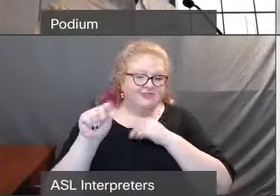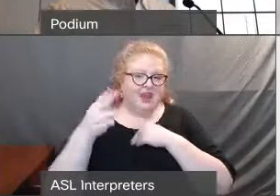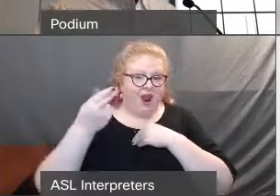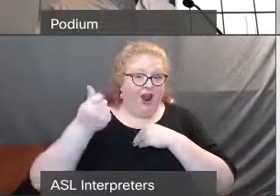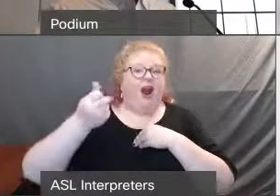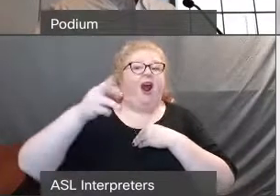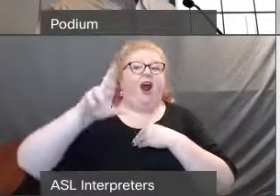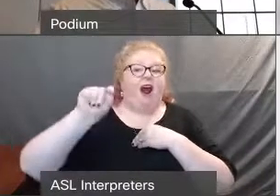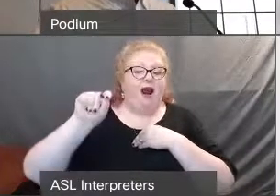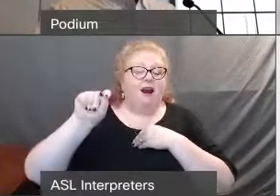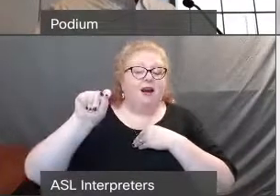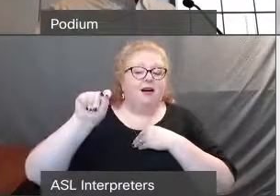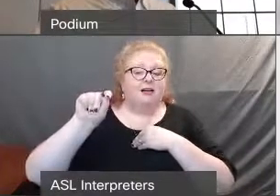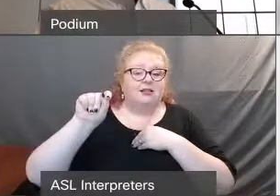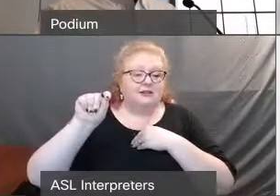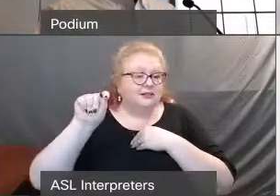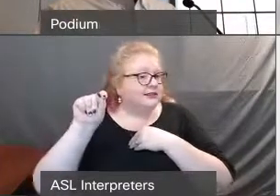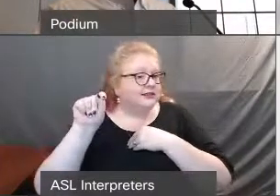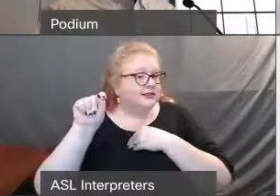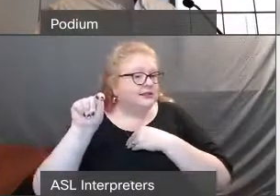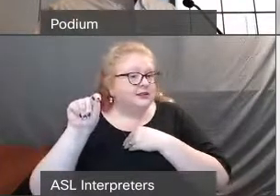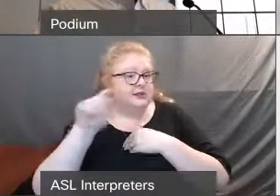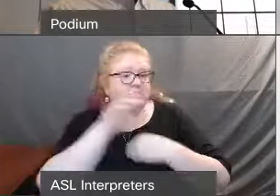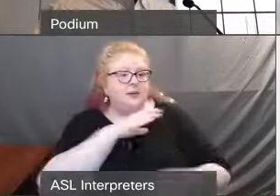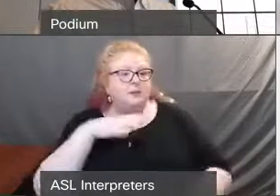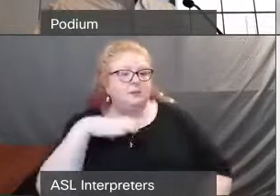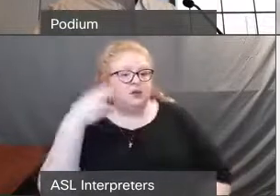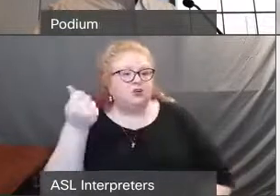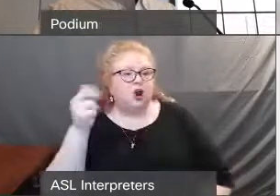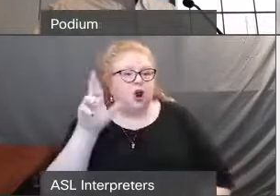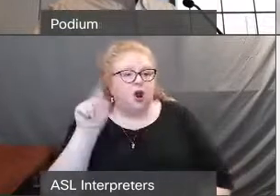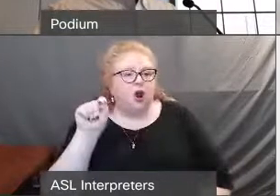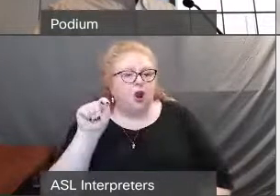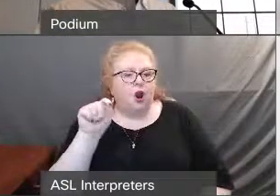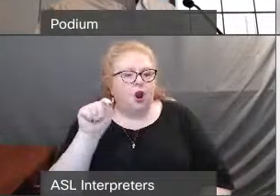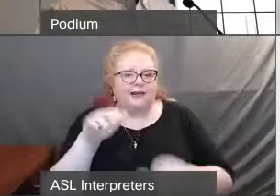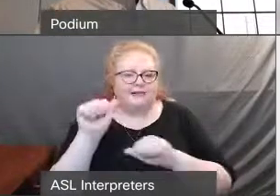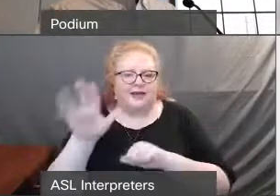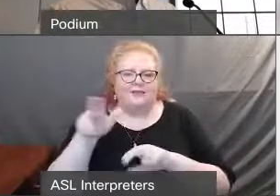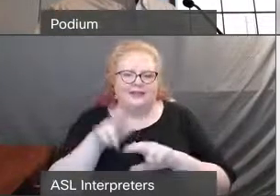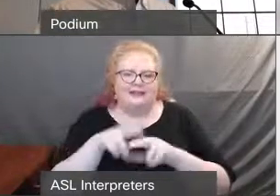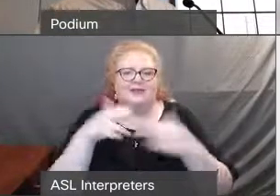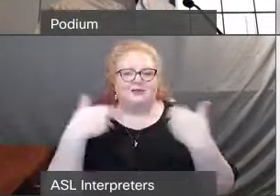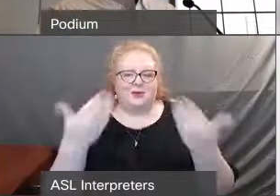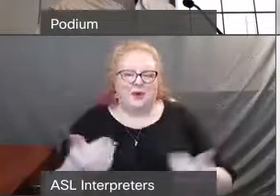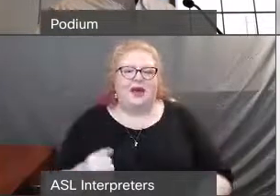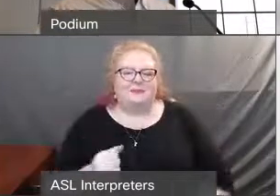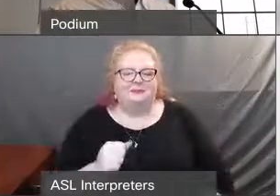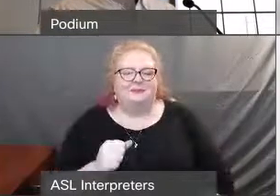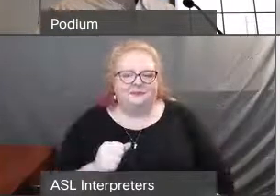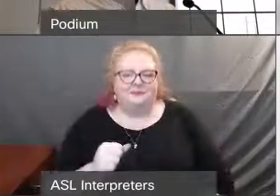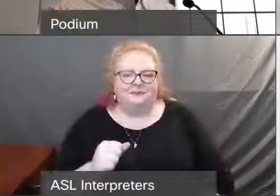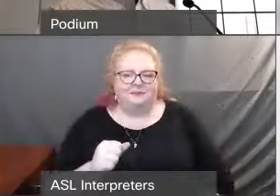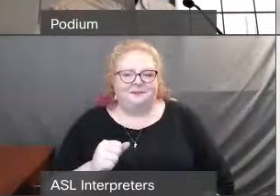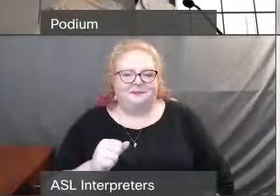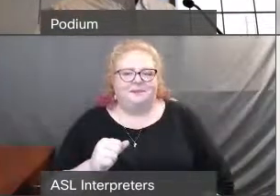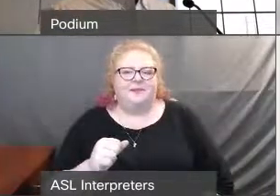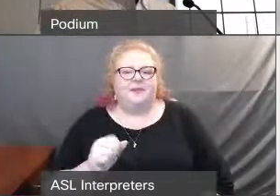Hart? Commissioner Hart has left his seat, so I see. continue on. Okay.